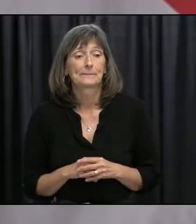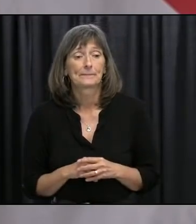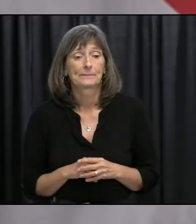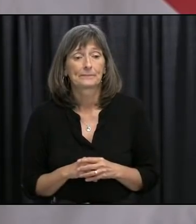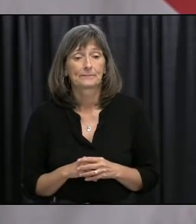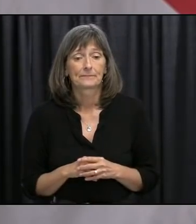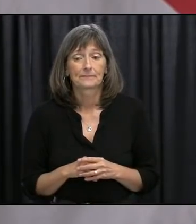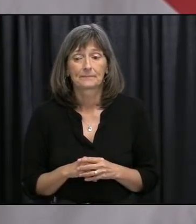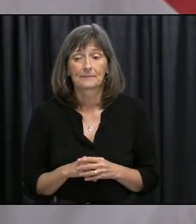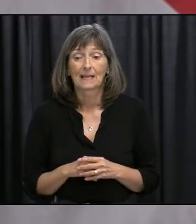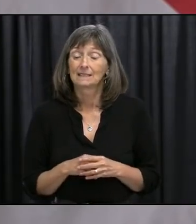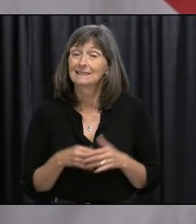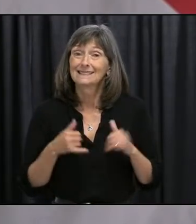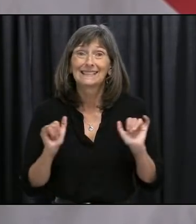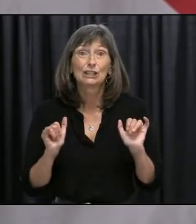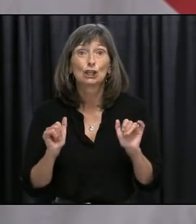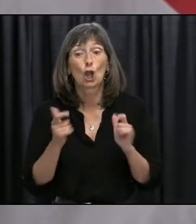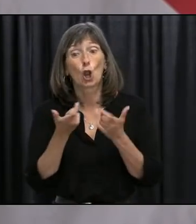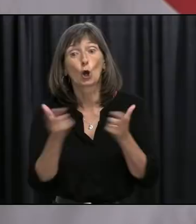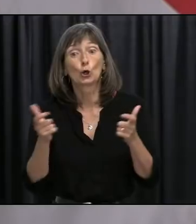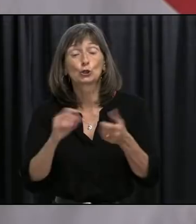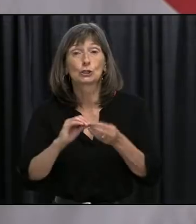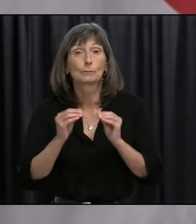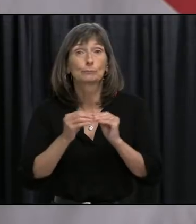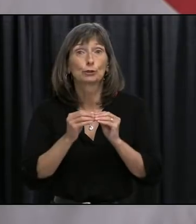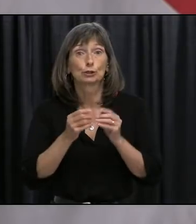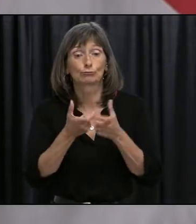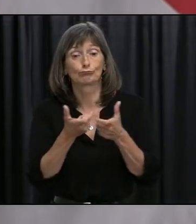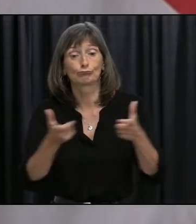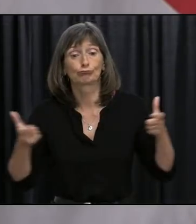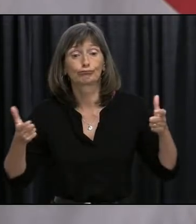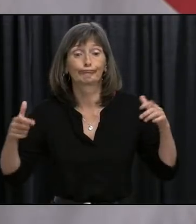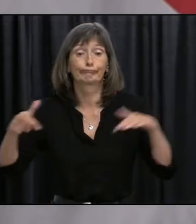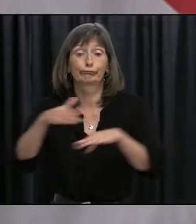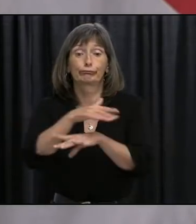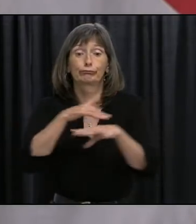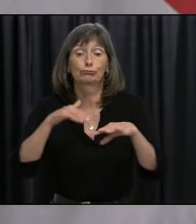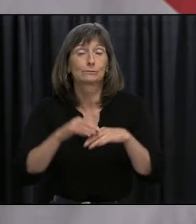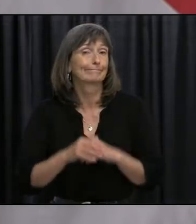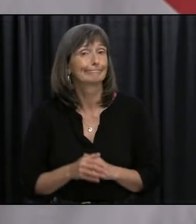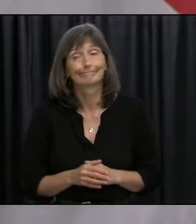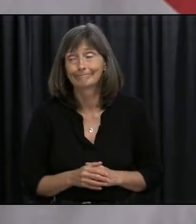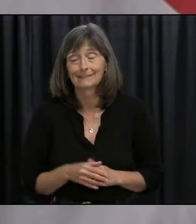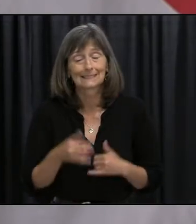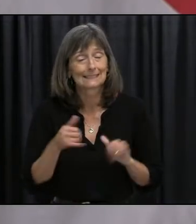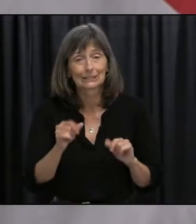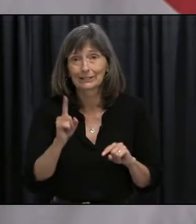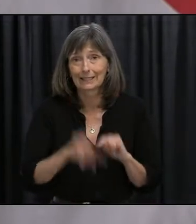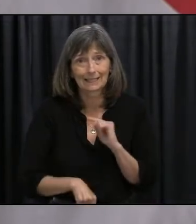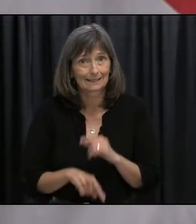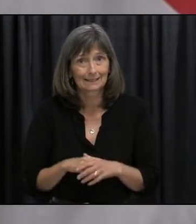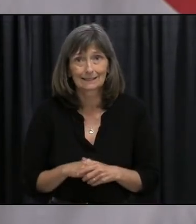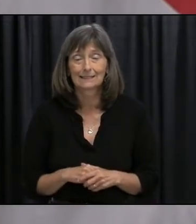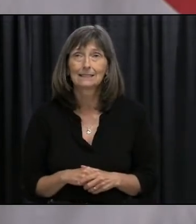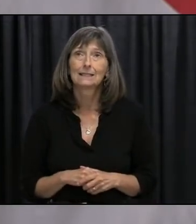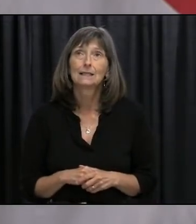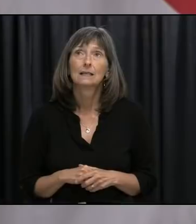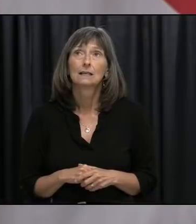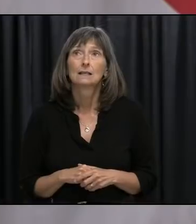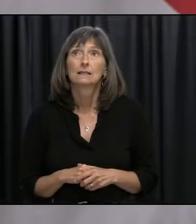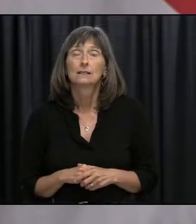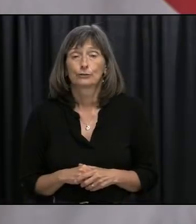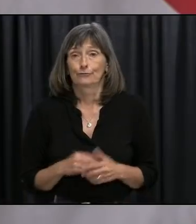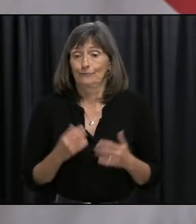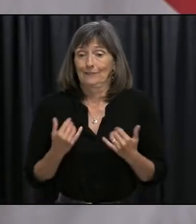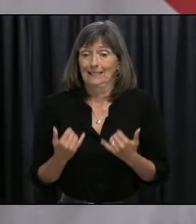be able to have large mass gatherings. So we need to remember that you know, what we have